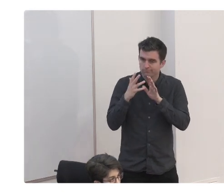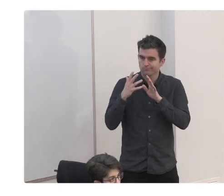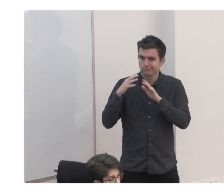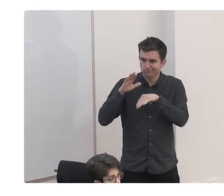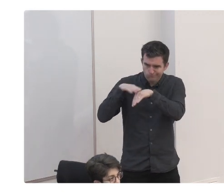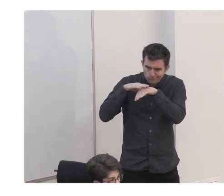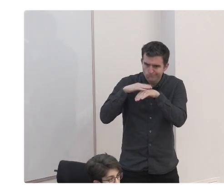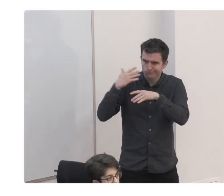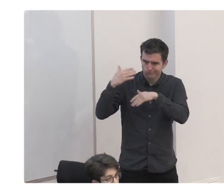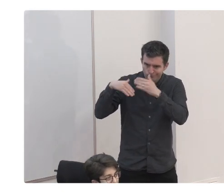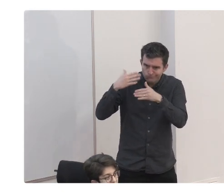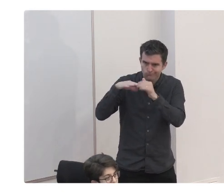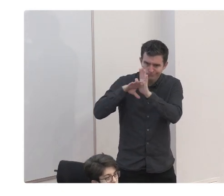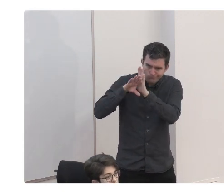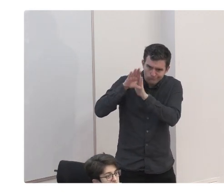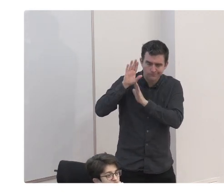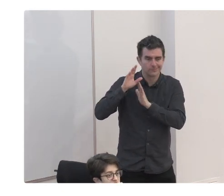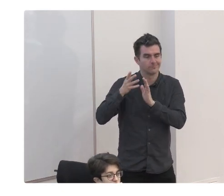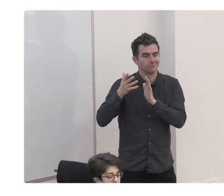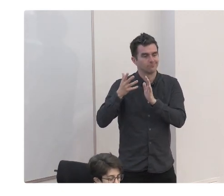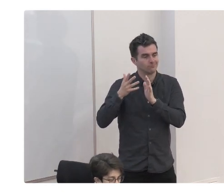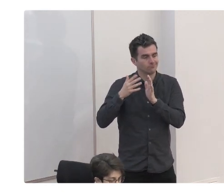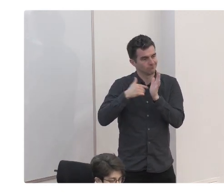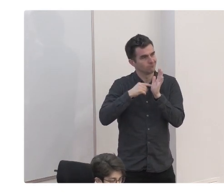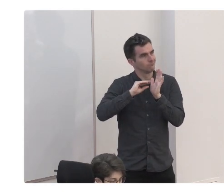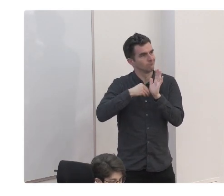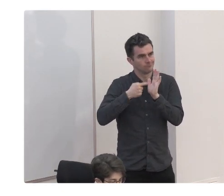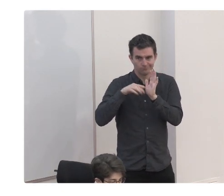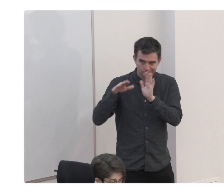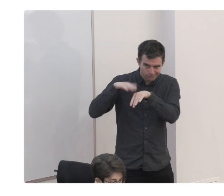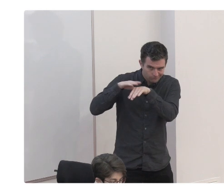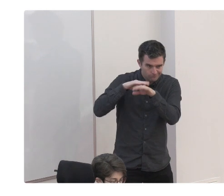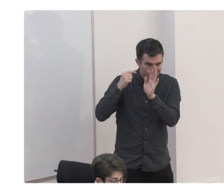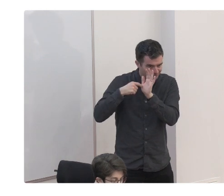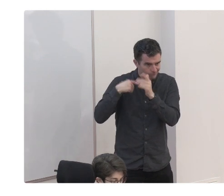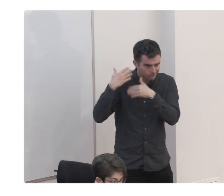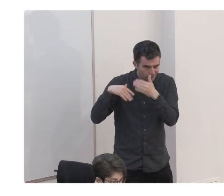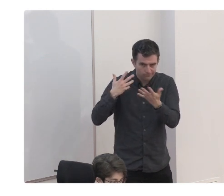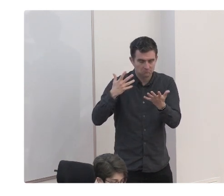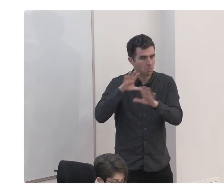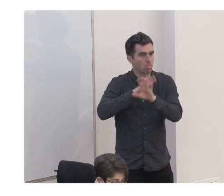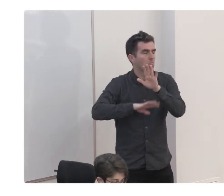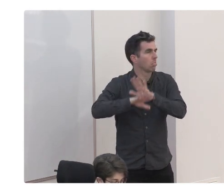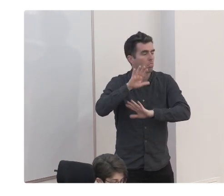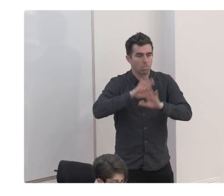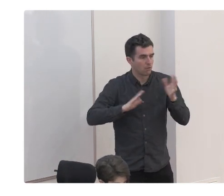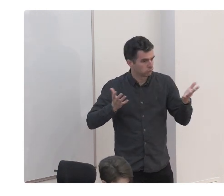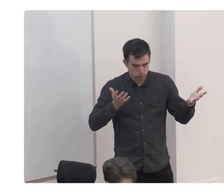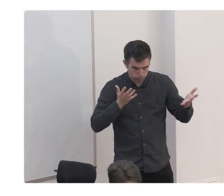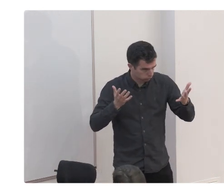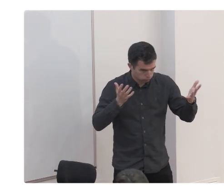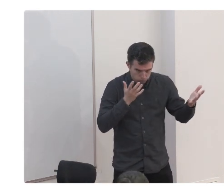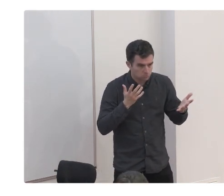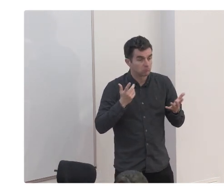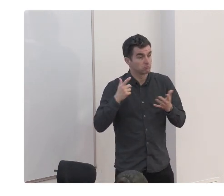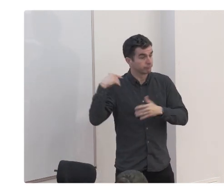officially that they accepted the Convention of the Rights of People with Disabilities. So still, it's like a darkness, and we don't know where are